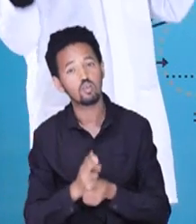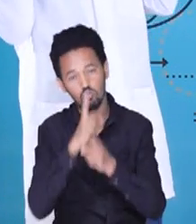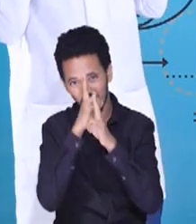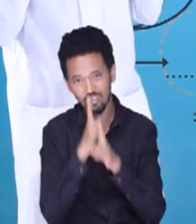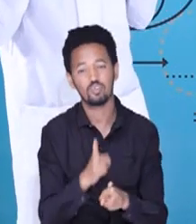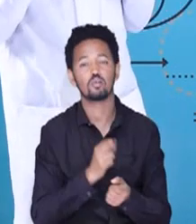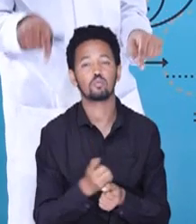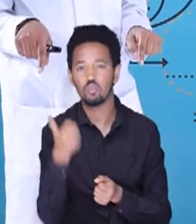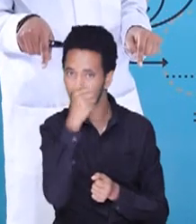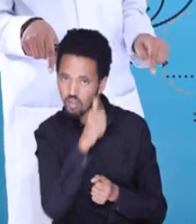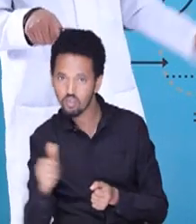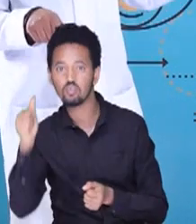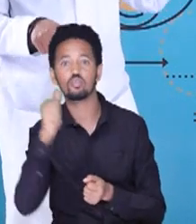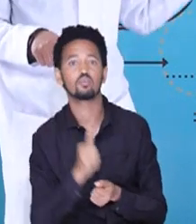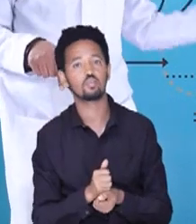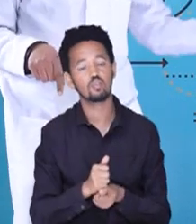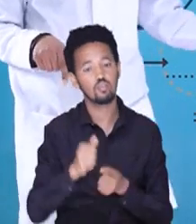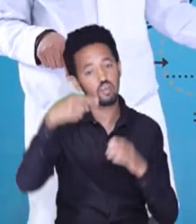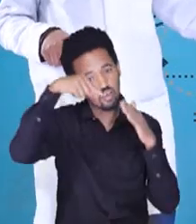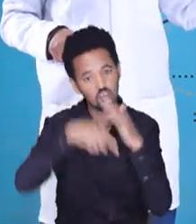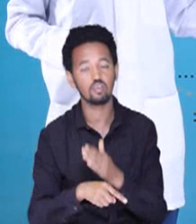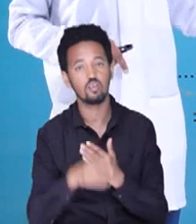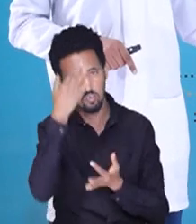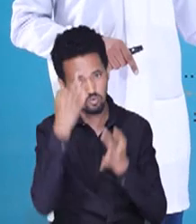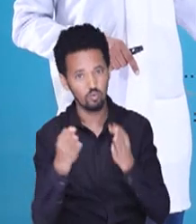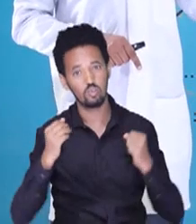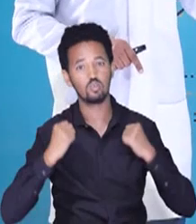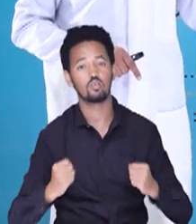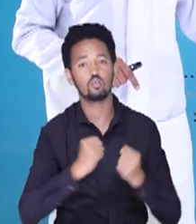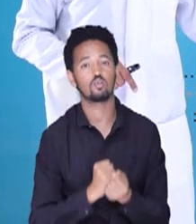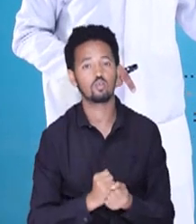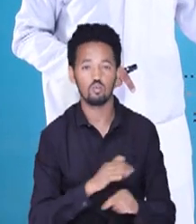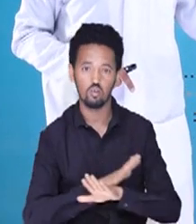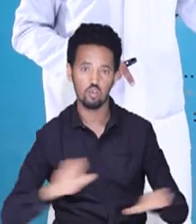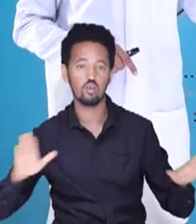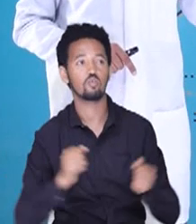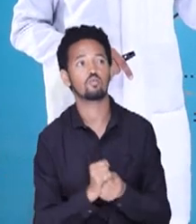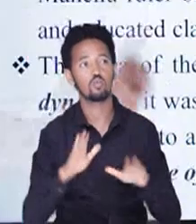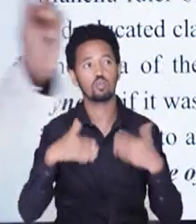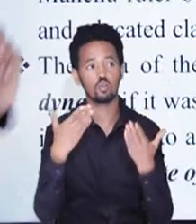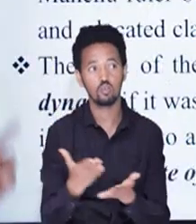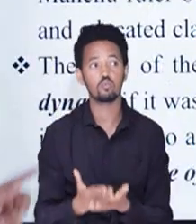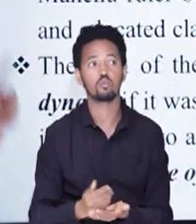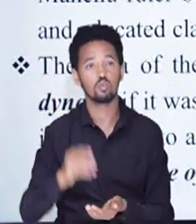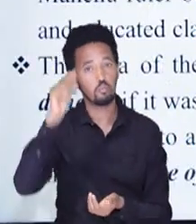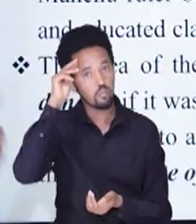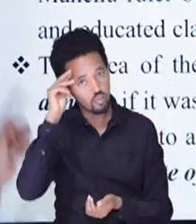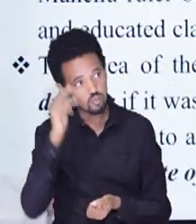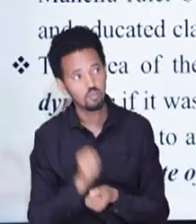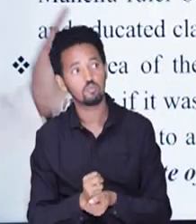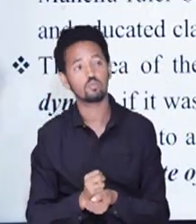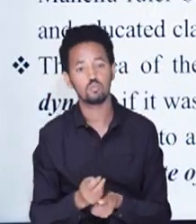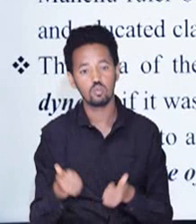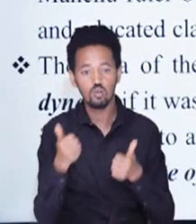accept any dynasty. If it was strong enough, heaven gave the mandate that the